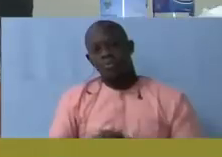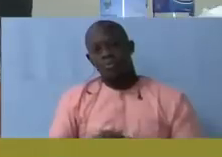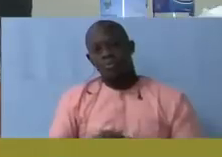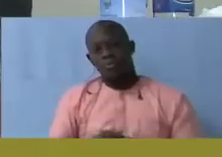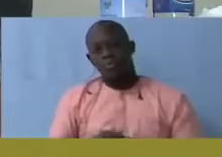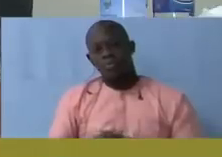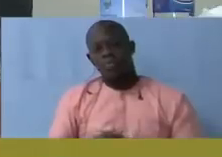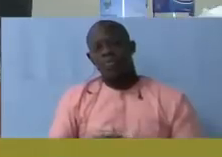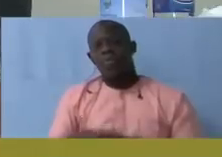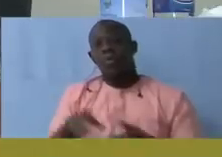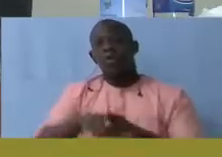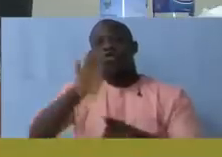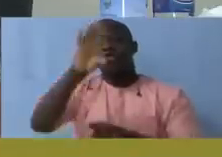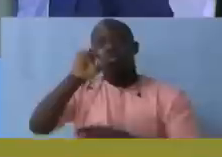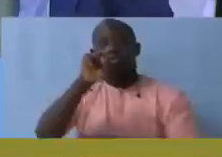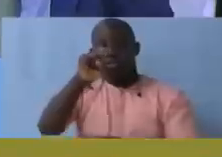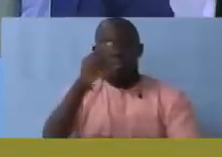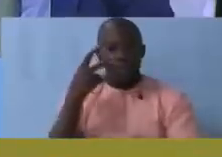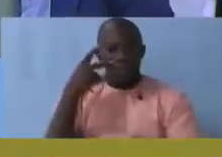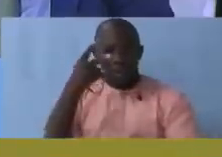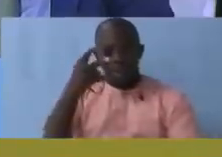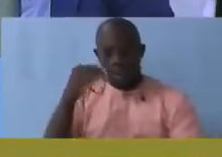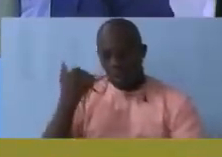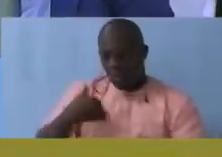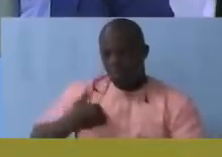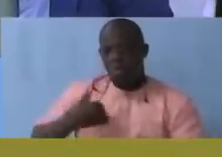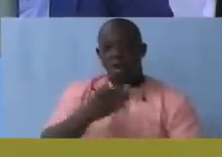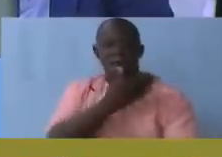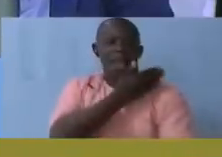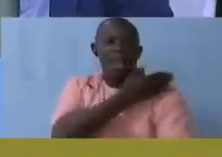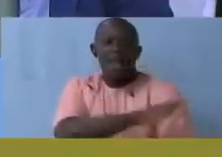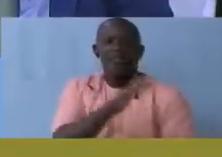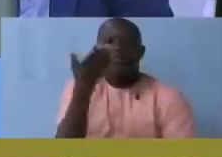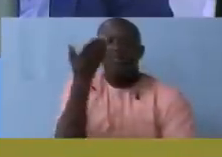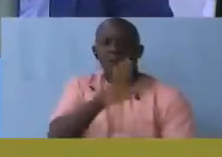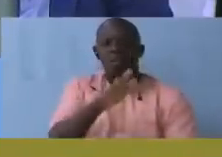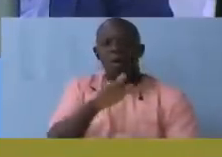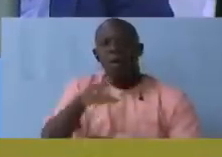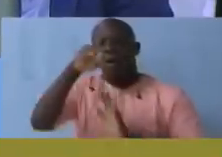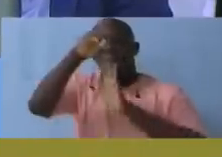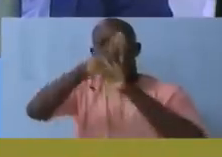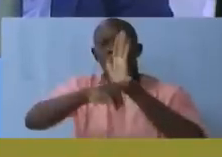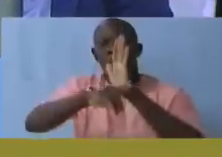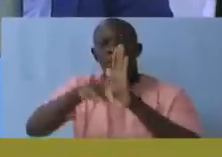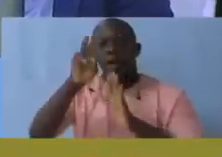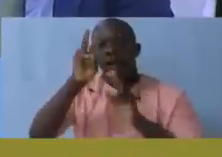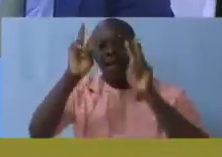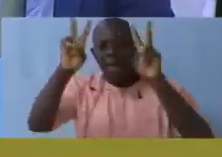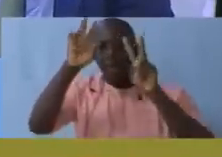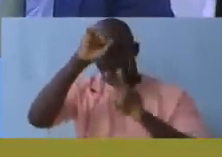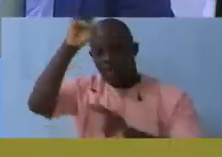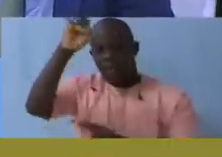Did you see people discharged from the program as killed?